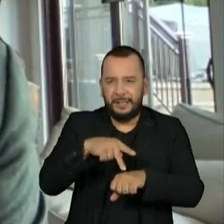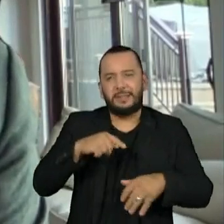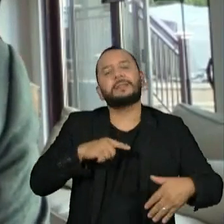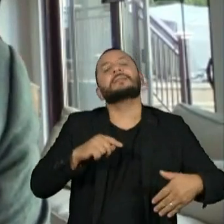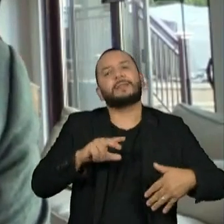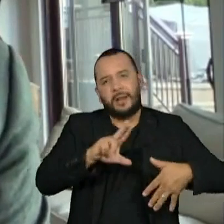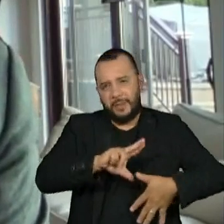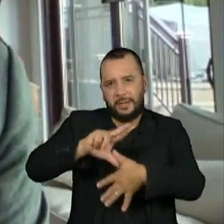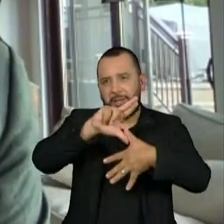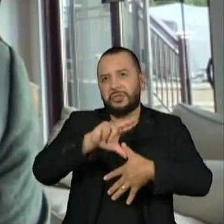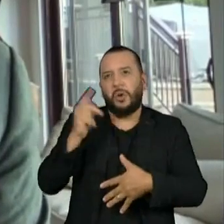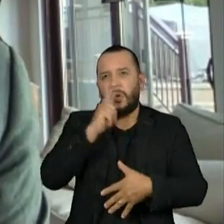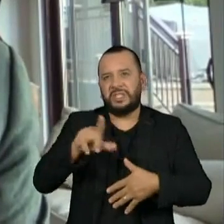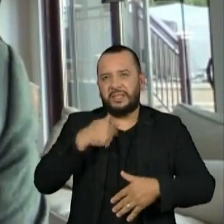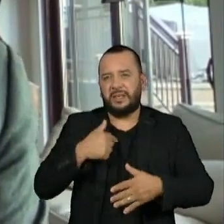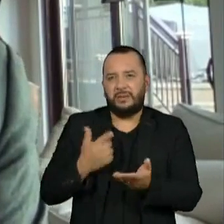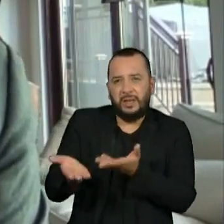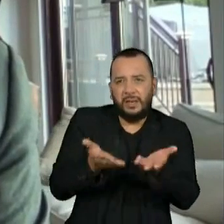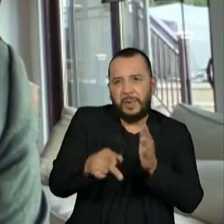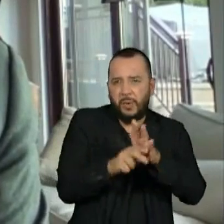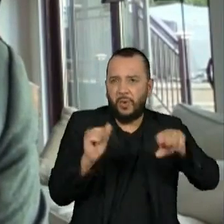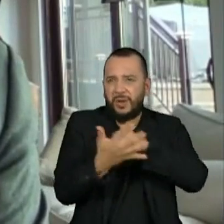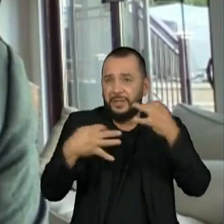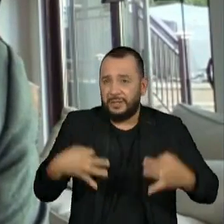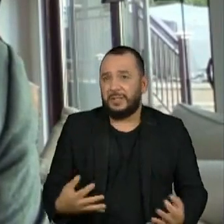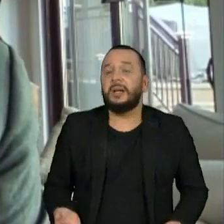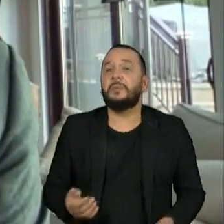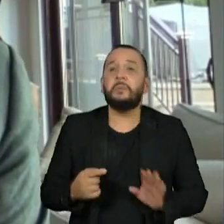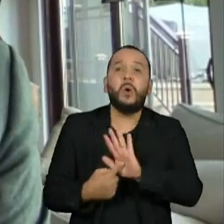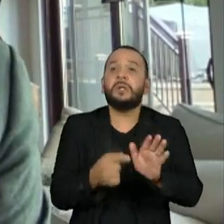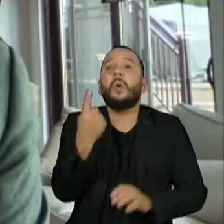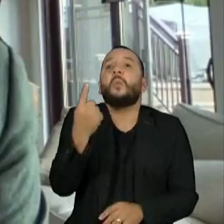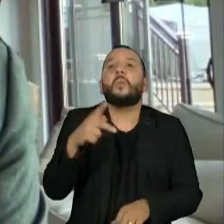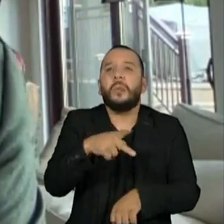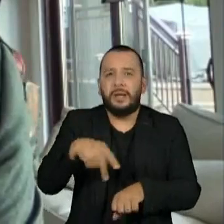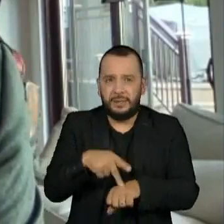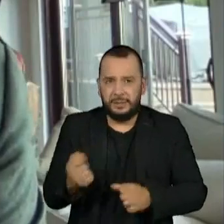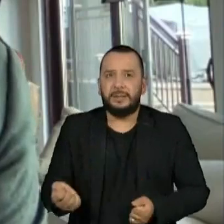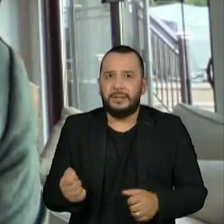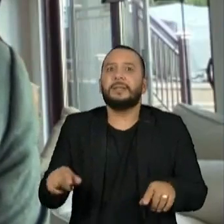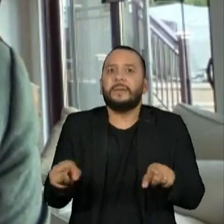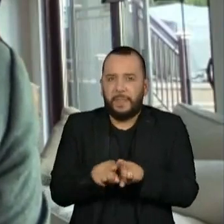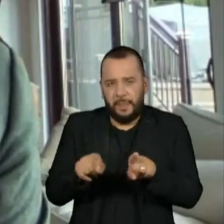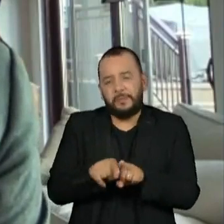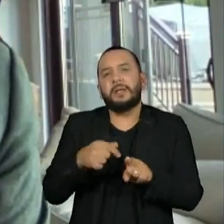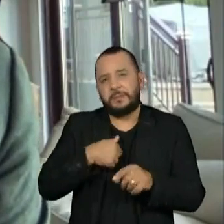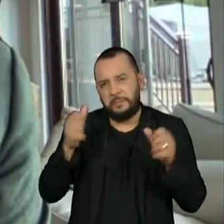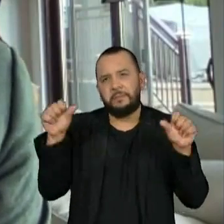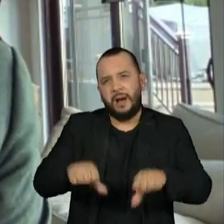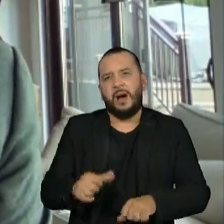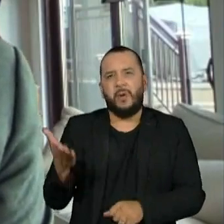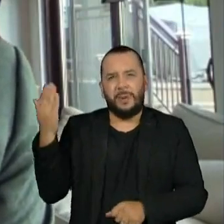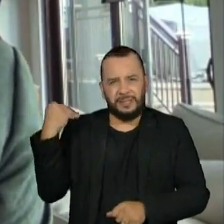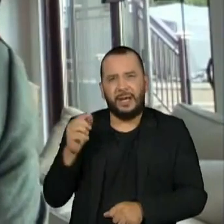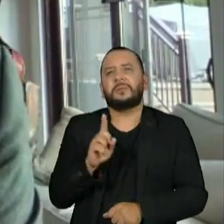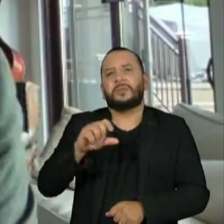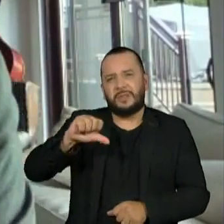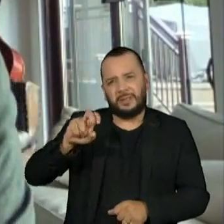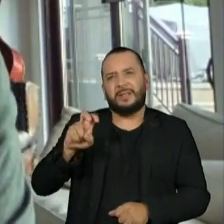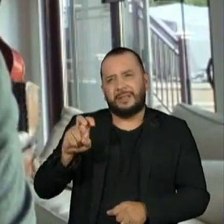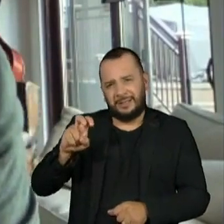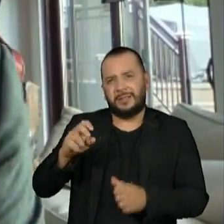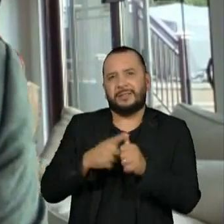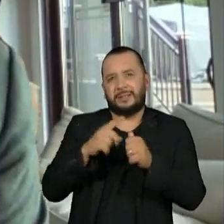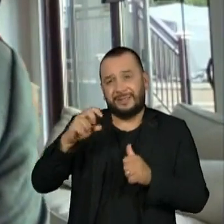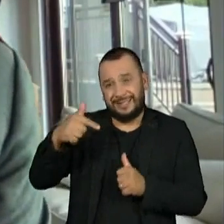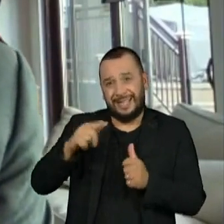in dealing with COVID-19. Latin America tends to do badly in pandemics. It did badly in 1957-58 with the